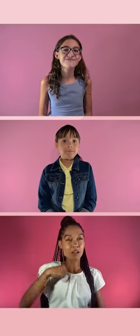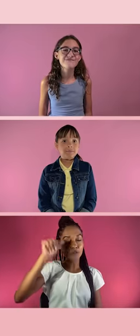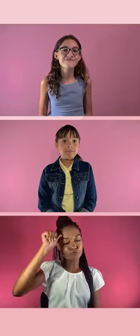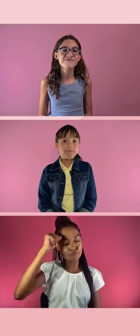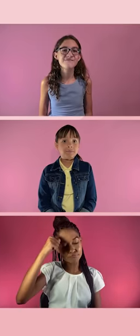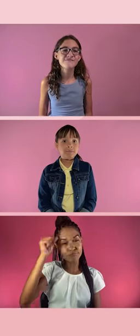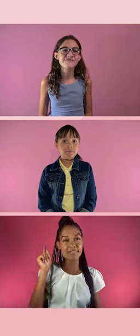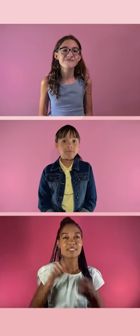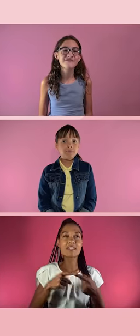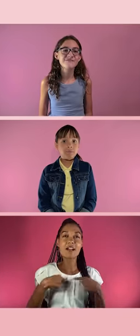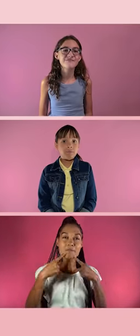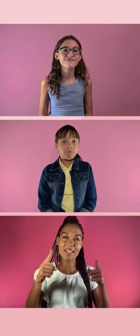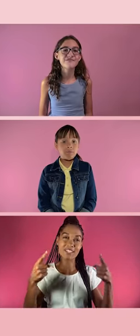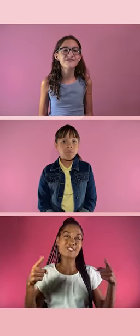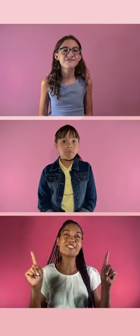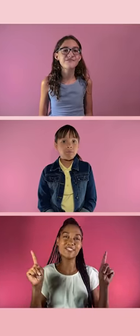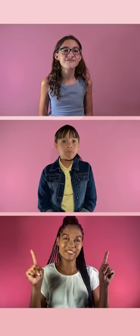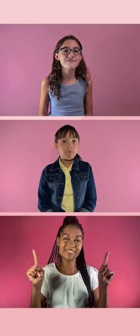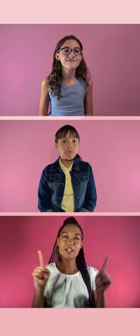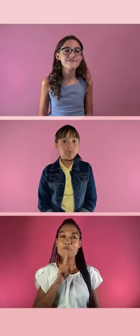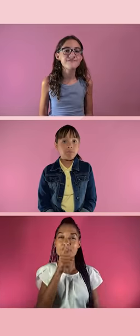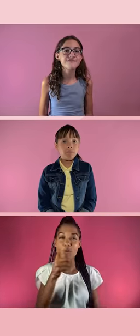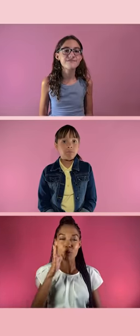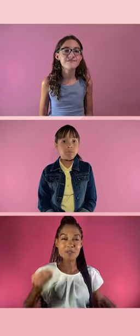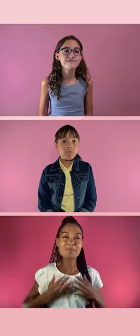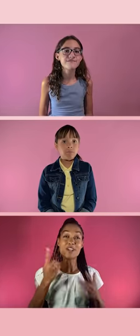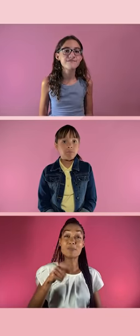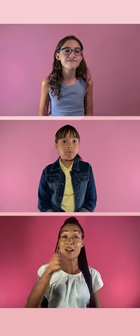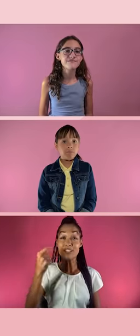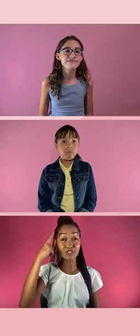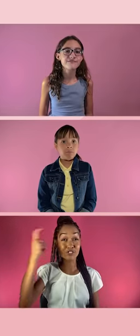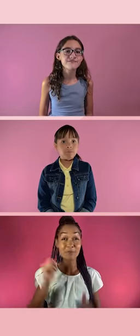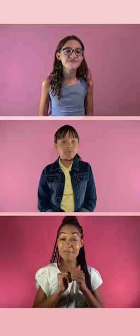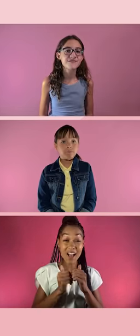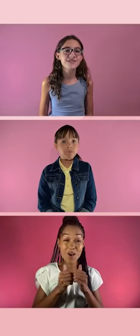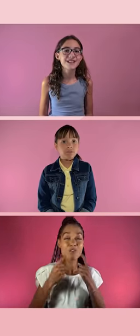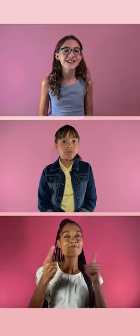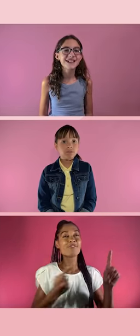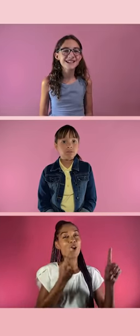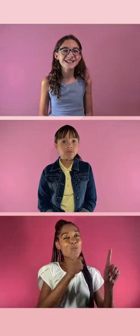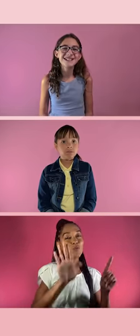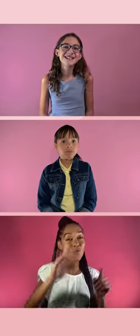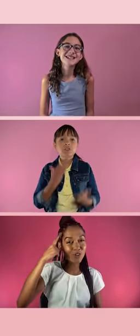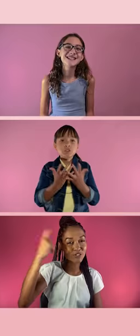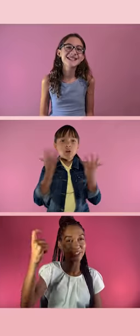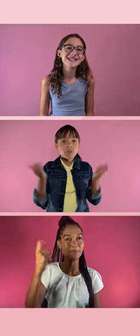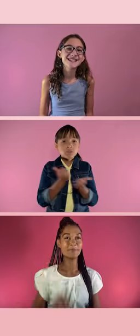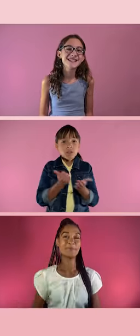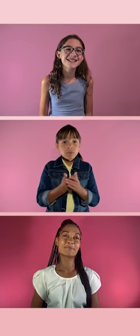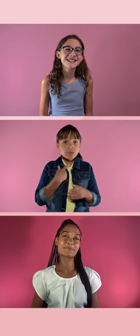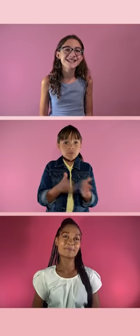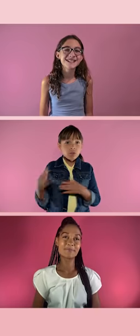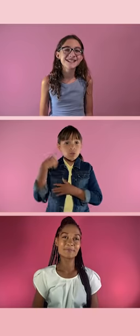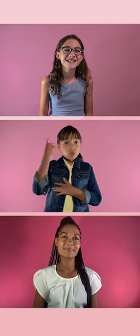me, it lived in my mind until I made it real. I'll just bet you'll inspire someone else's dream by following yours. Thanks